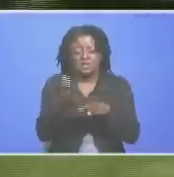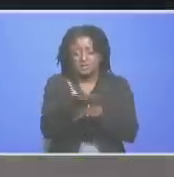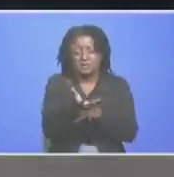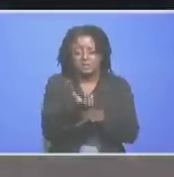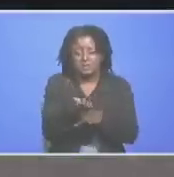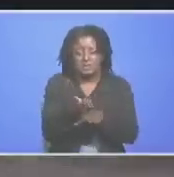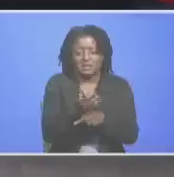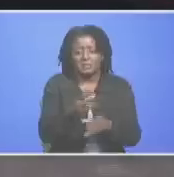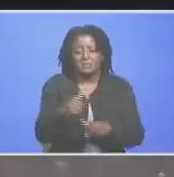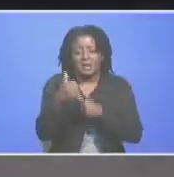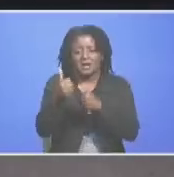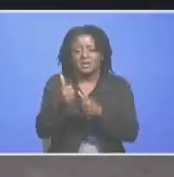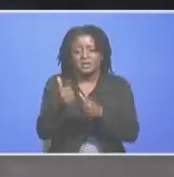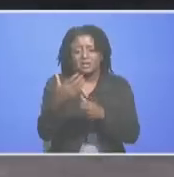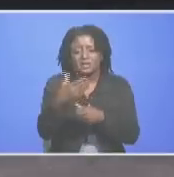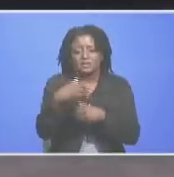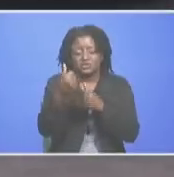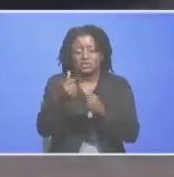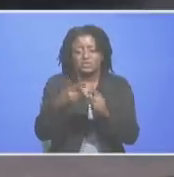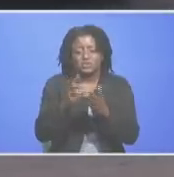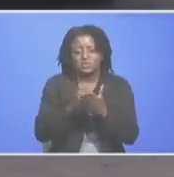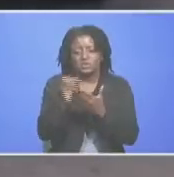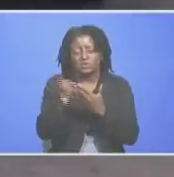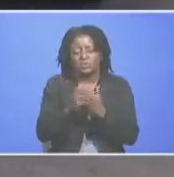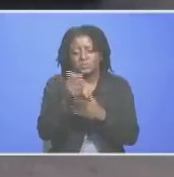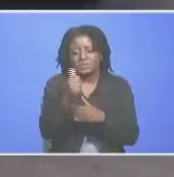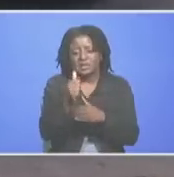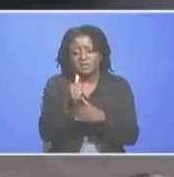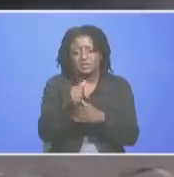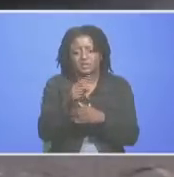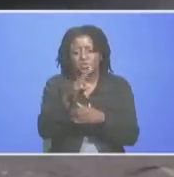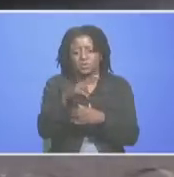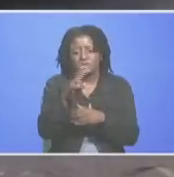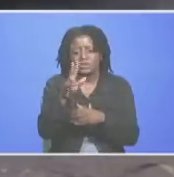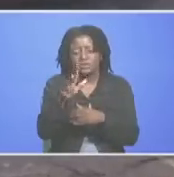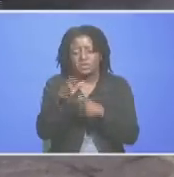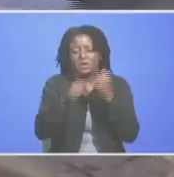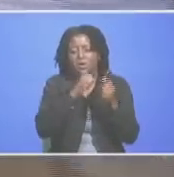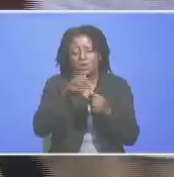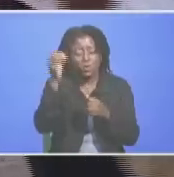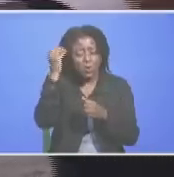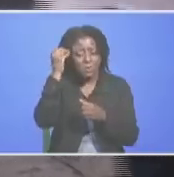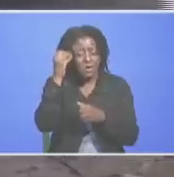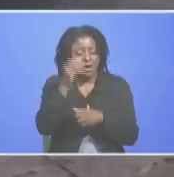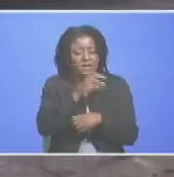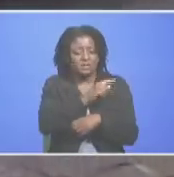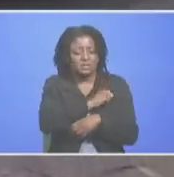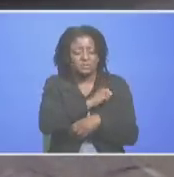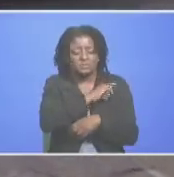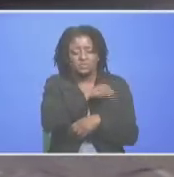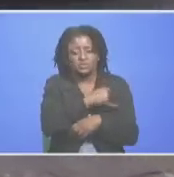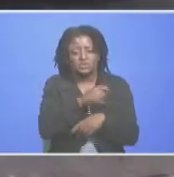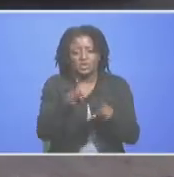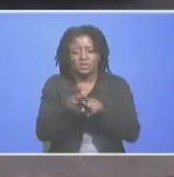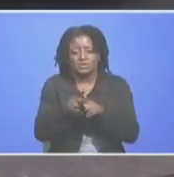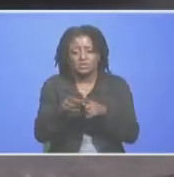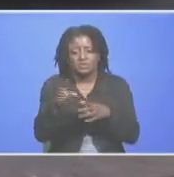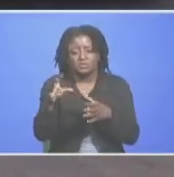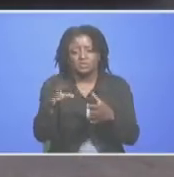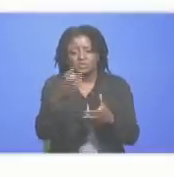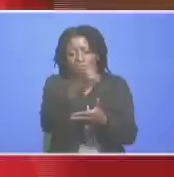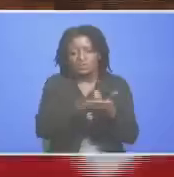papers. 23-year-old Omar Thompson Jr. of Gibbs Corner was also charged earlier this week in connection with this murder.